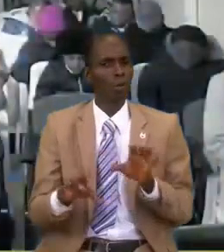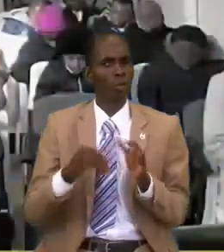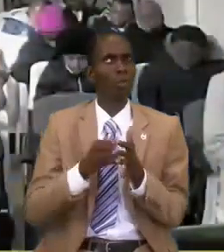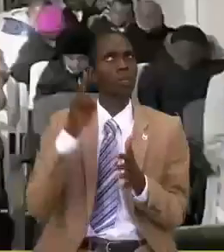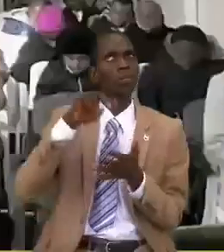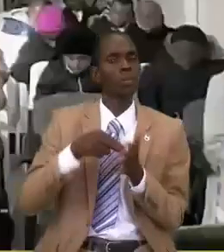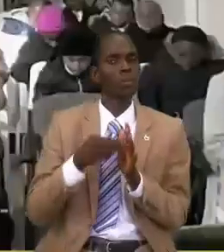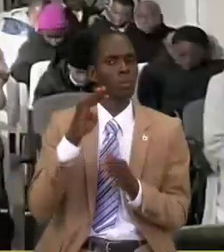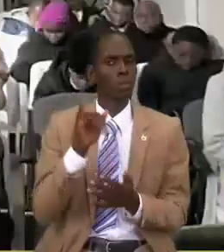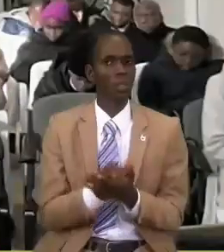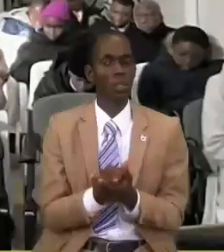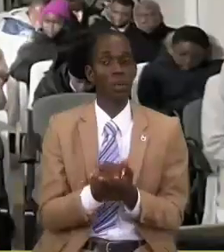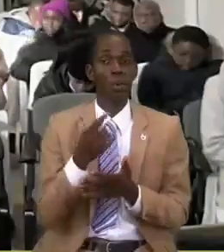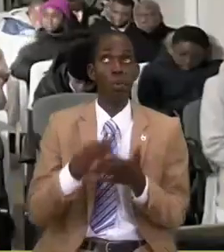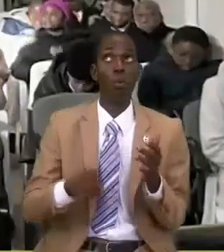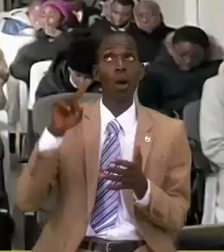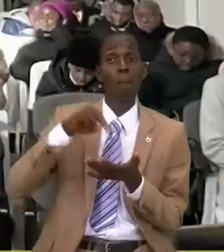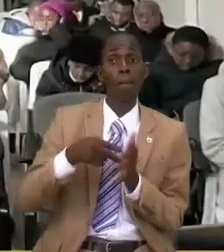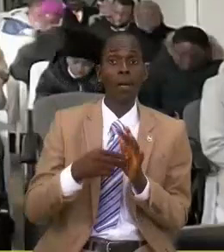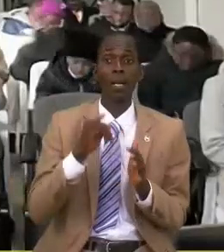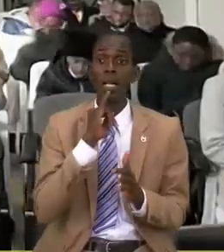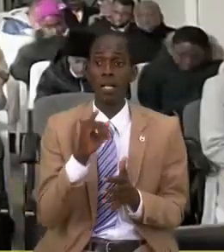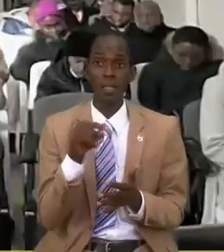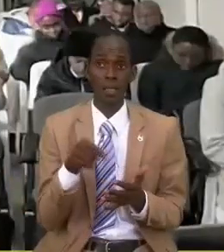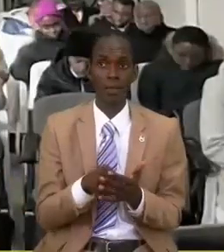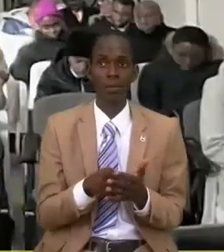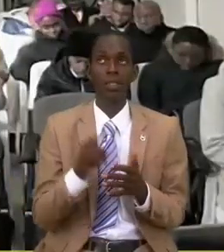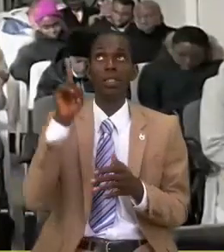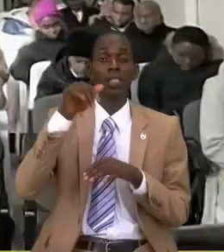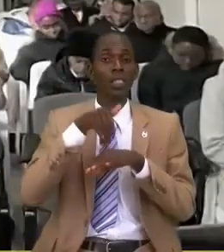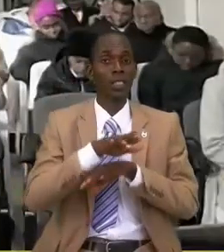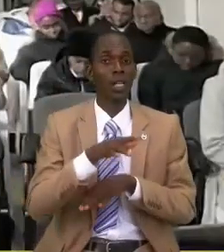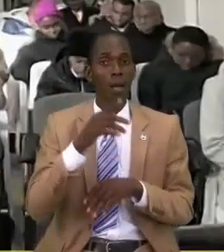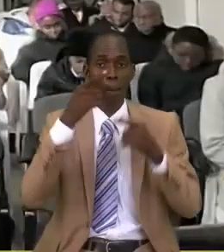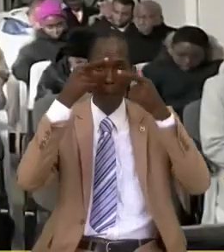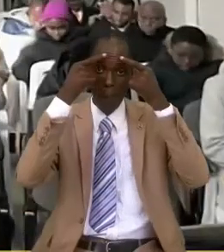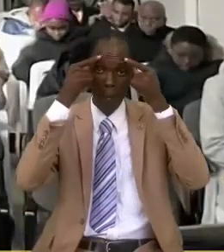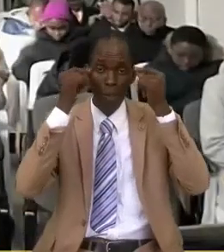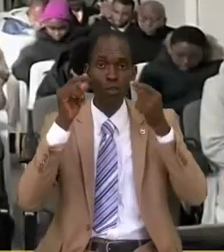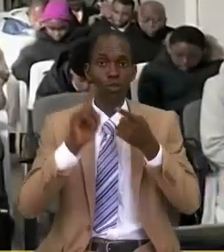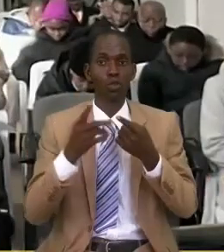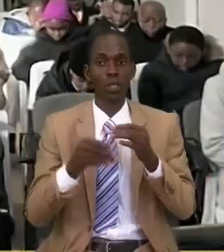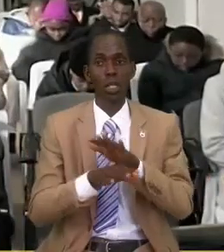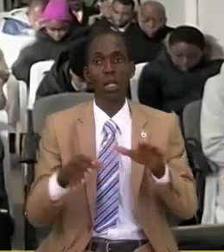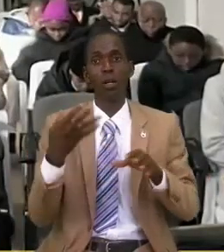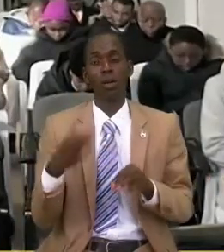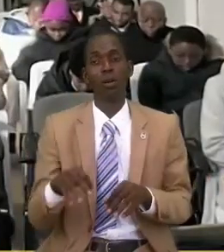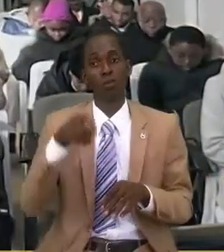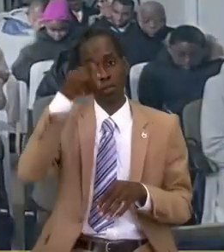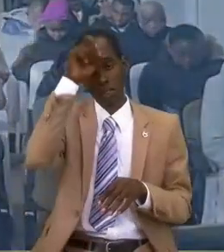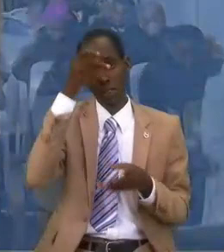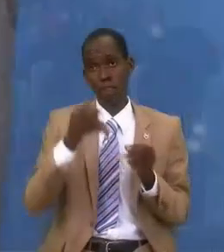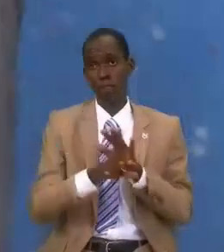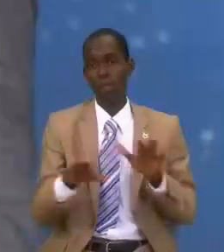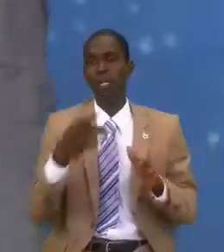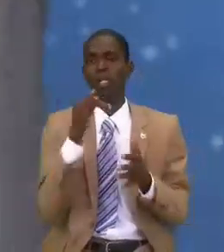sent Moses to the land of Egypt, and he said, let my son go.